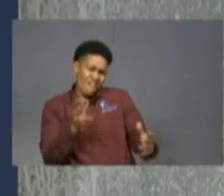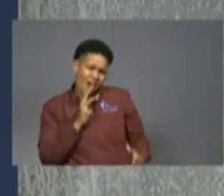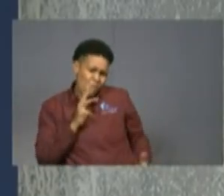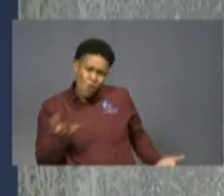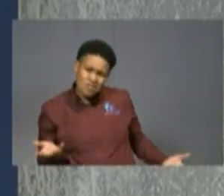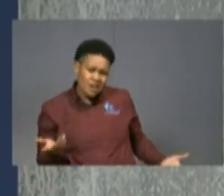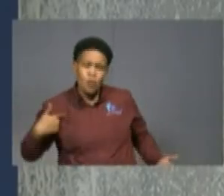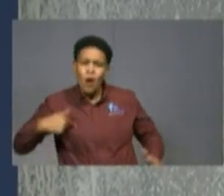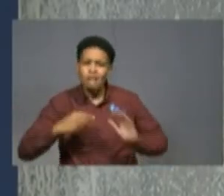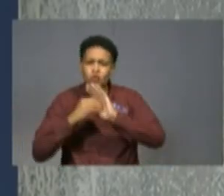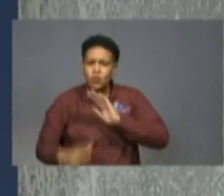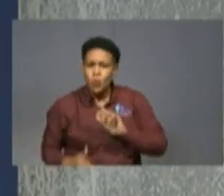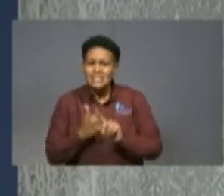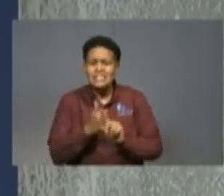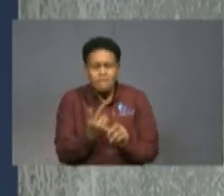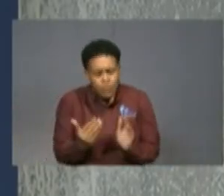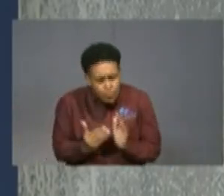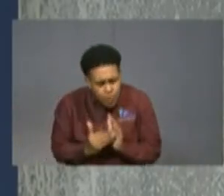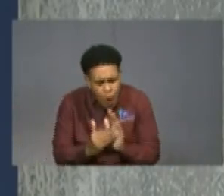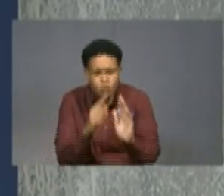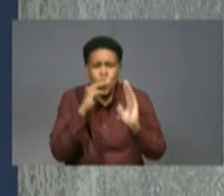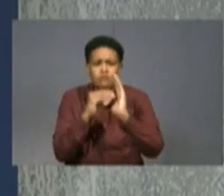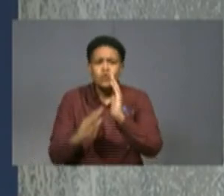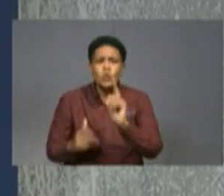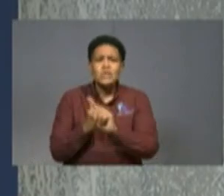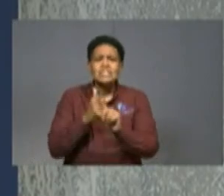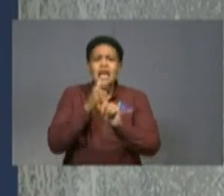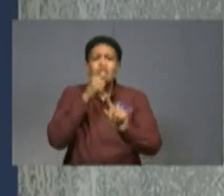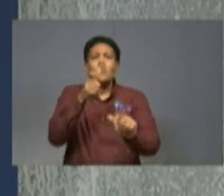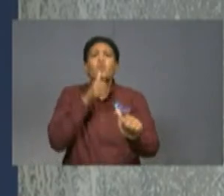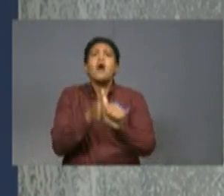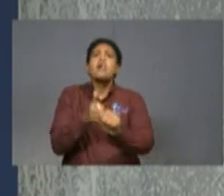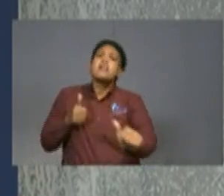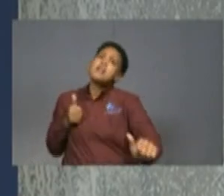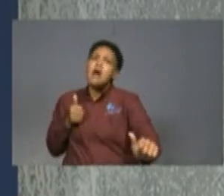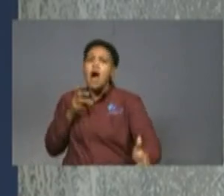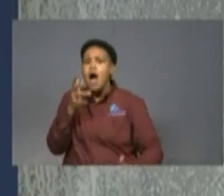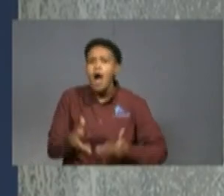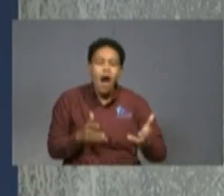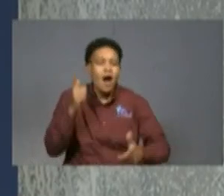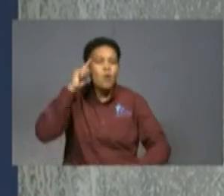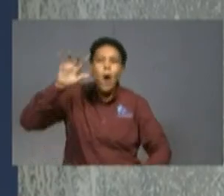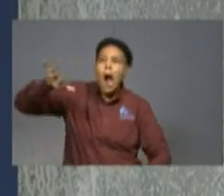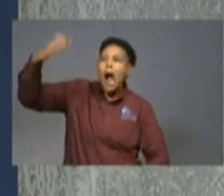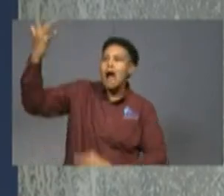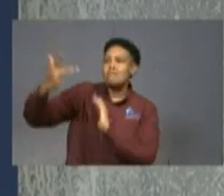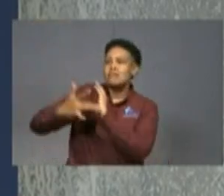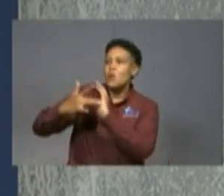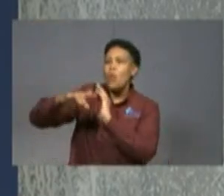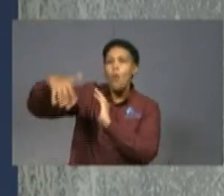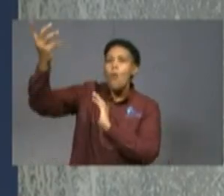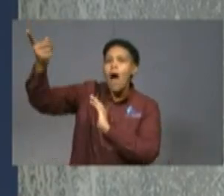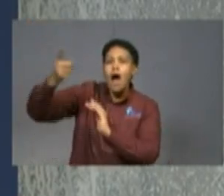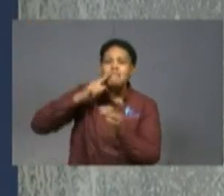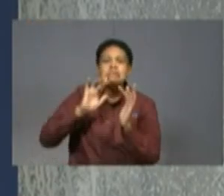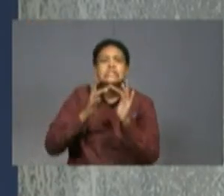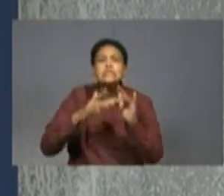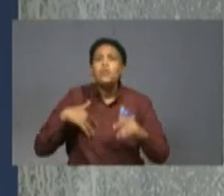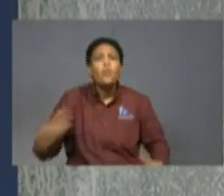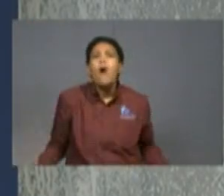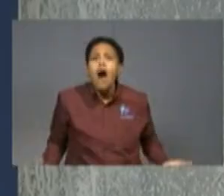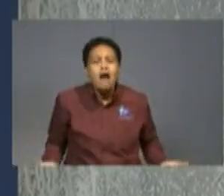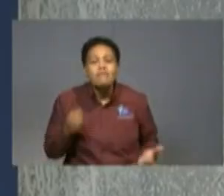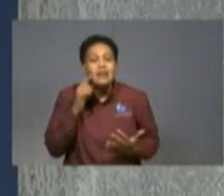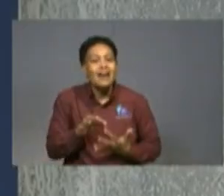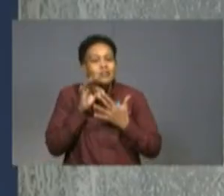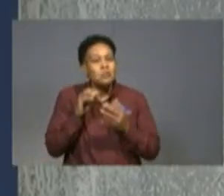have students, thousands of students who have been set back because they don't have access to technology and internet services, especially in the